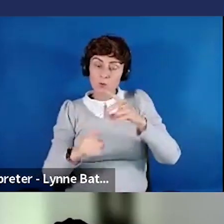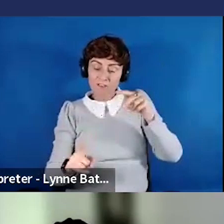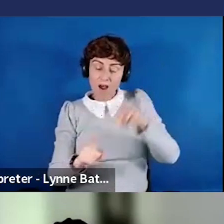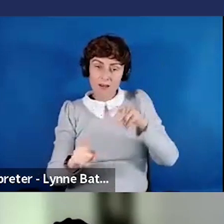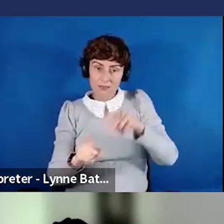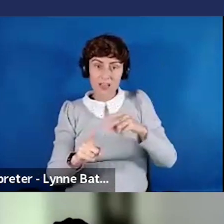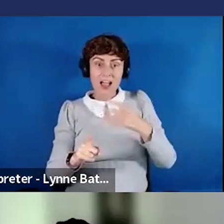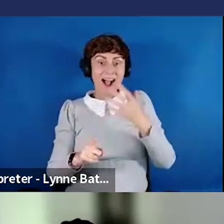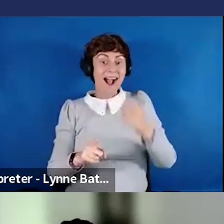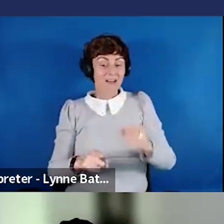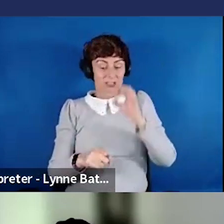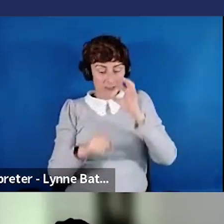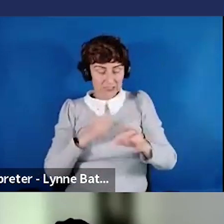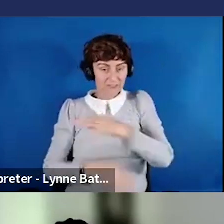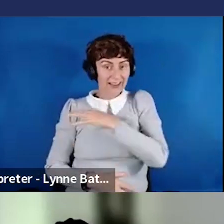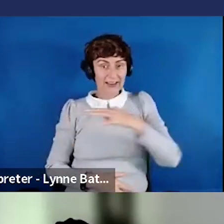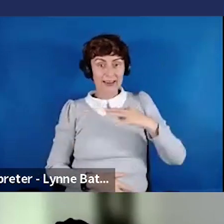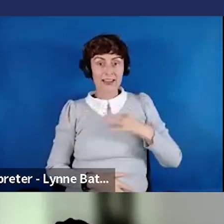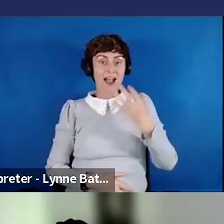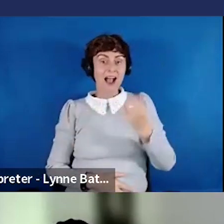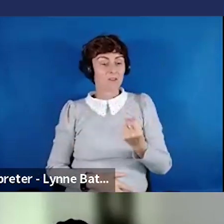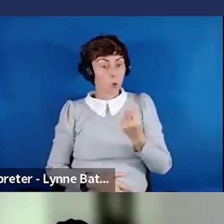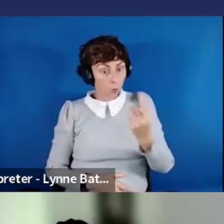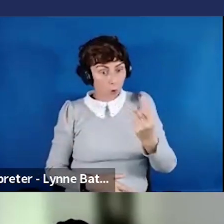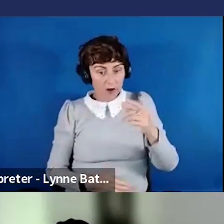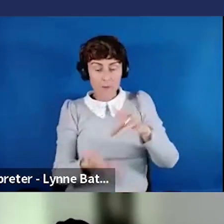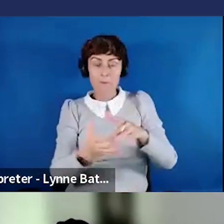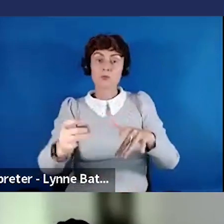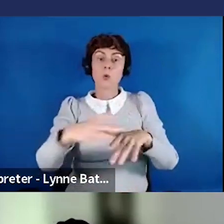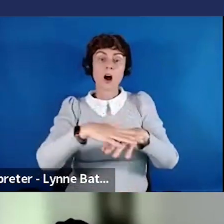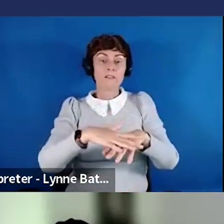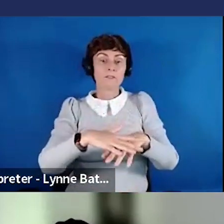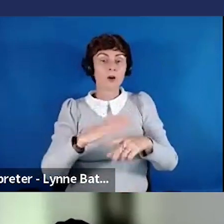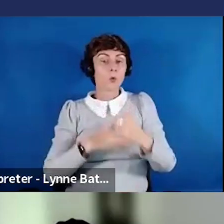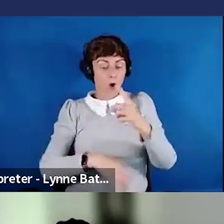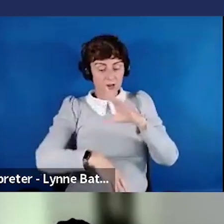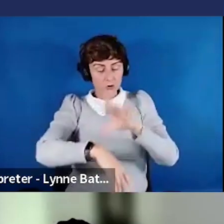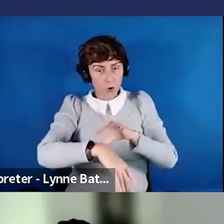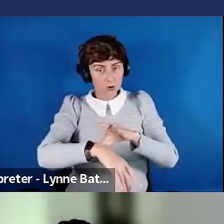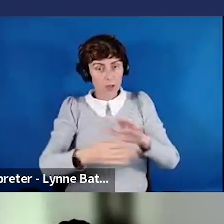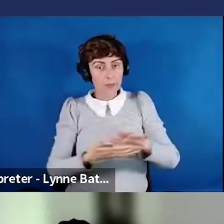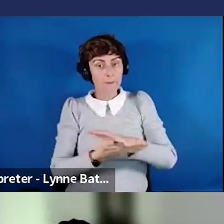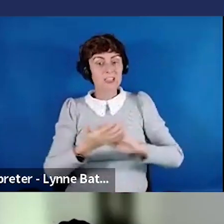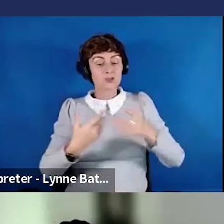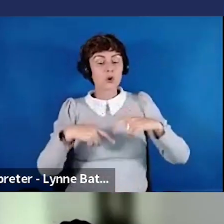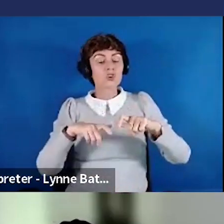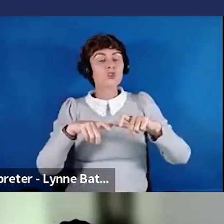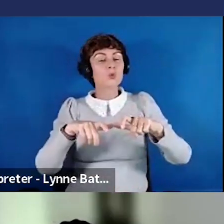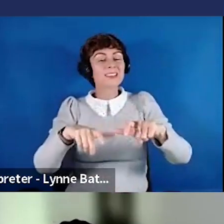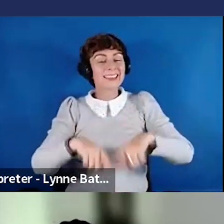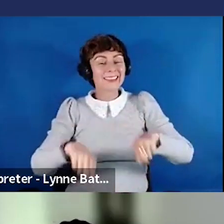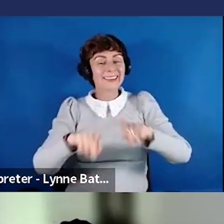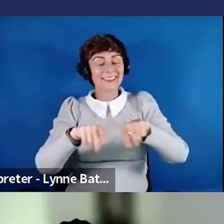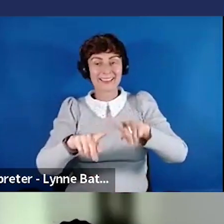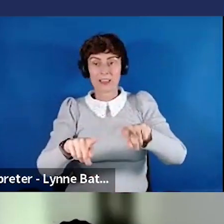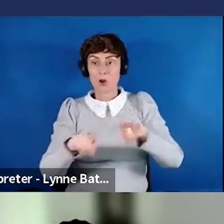a specific midwife and an obstetrician, and that provides them a level of continuity. Similarly, offering